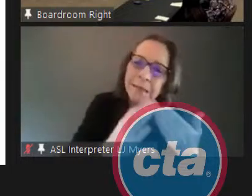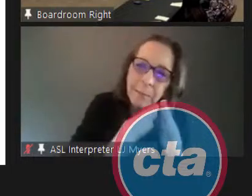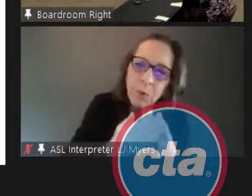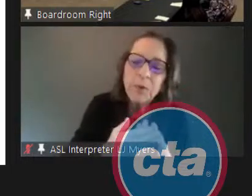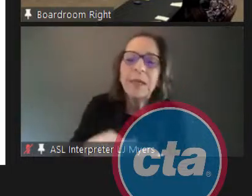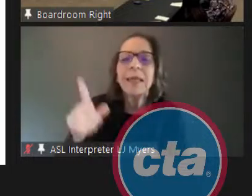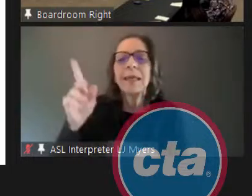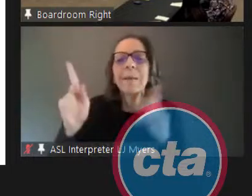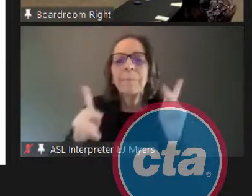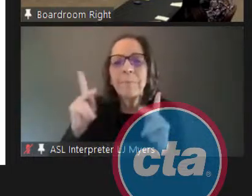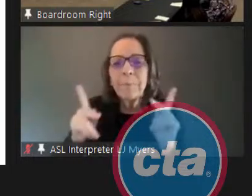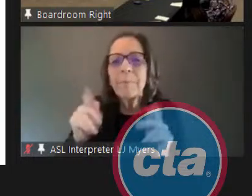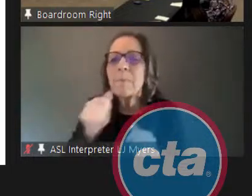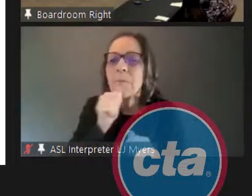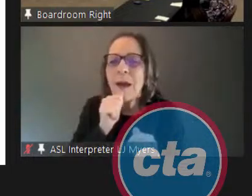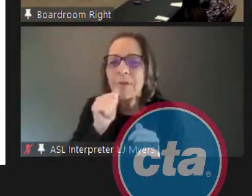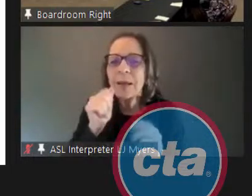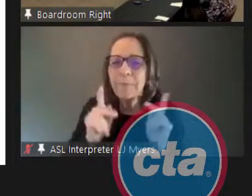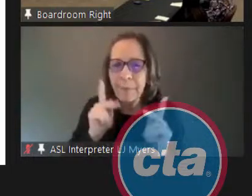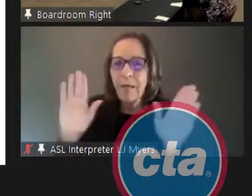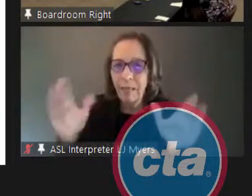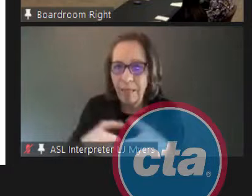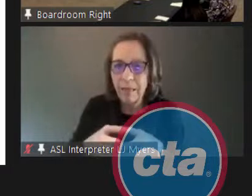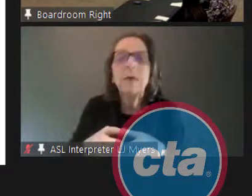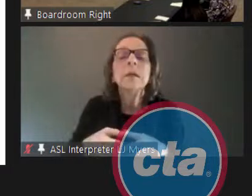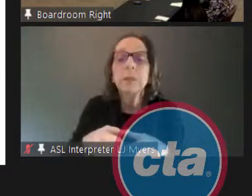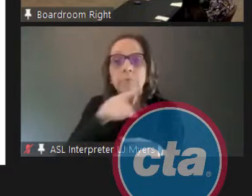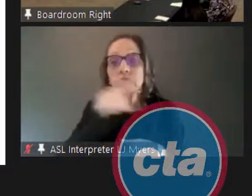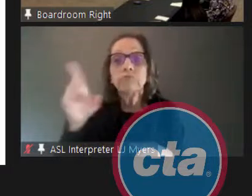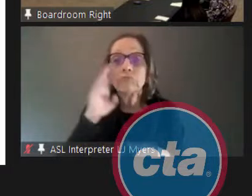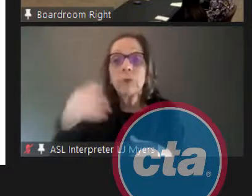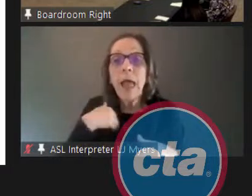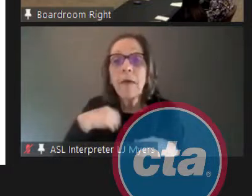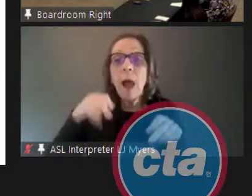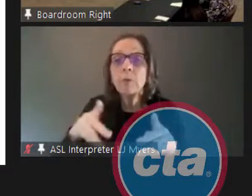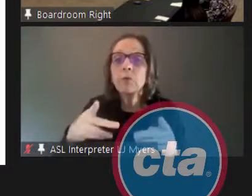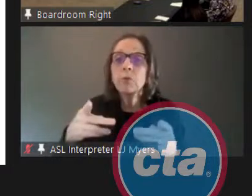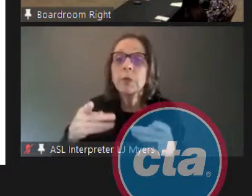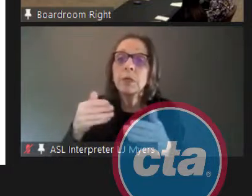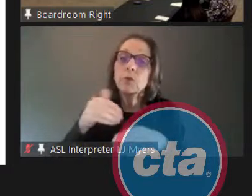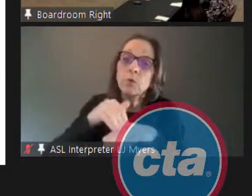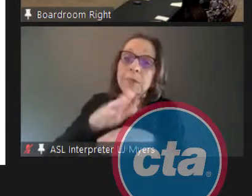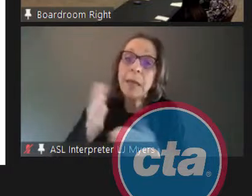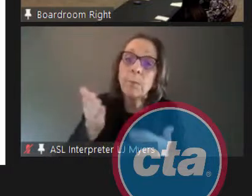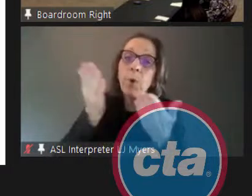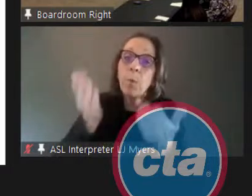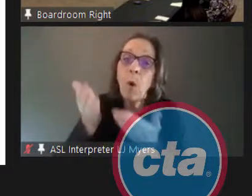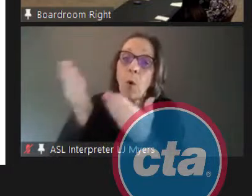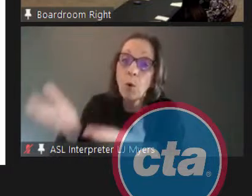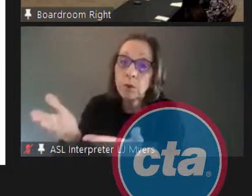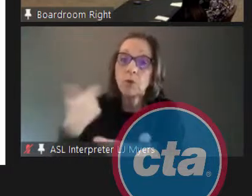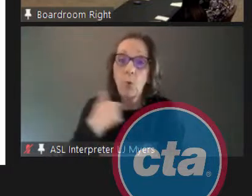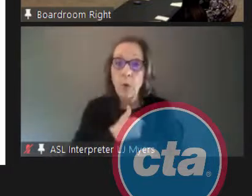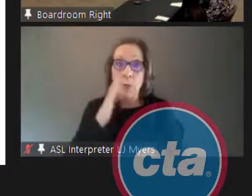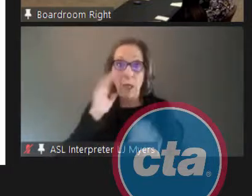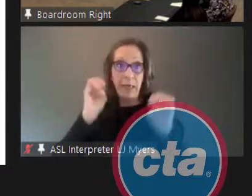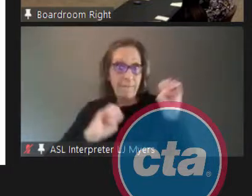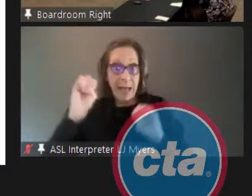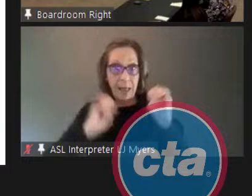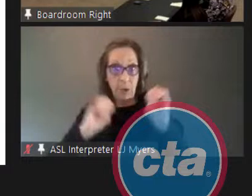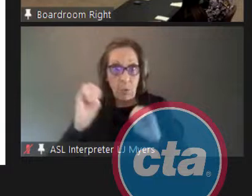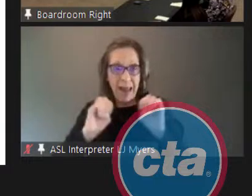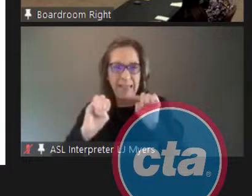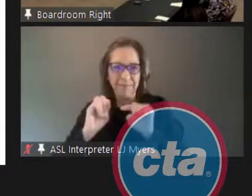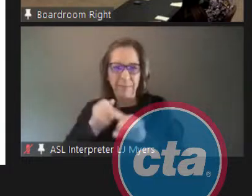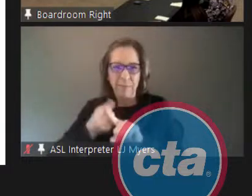from the public, from the private sector. They will have the opportunity to submit proposals to us, and we'll go through an evaluation process that I'll talk about here in a